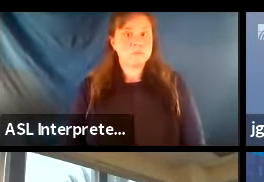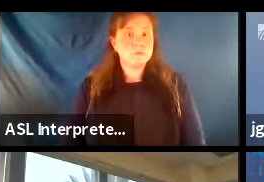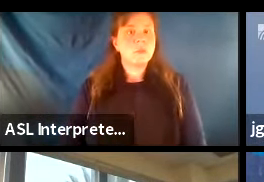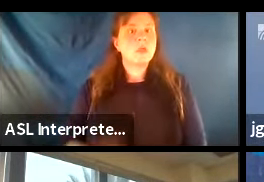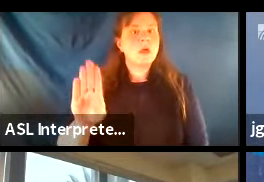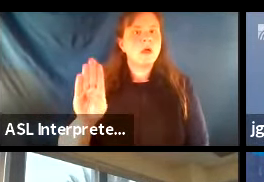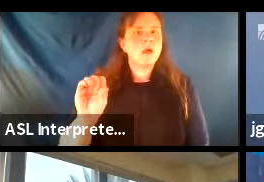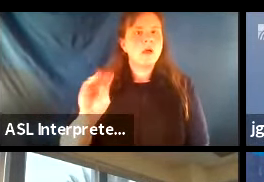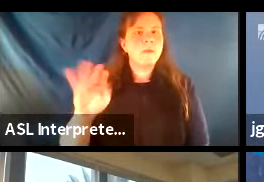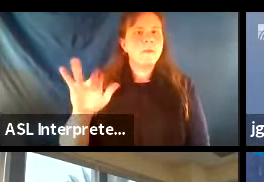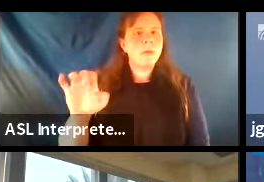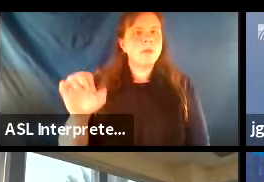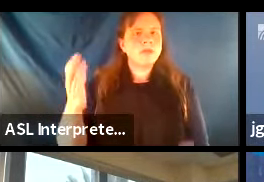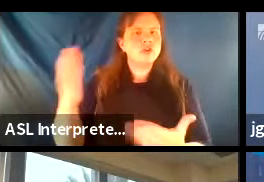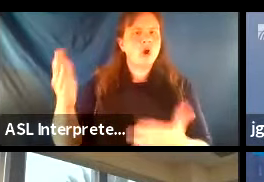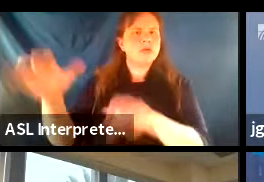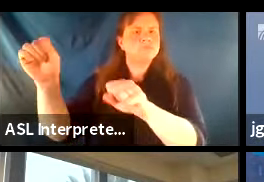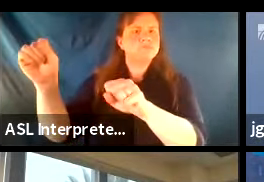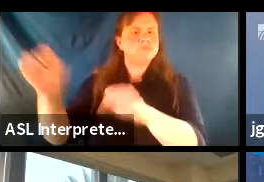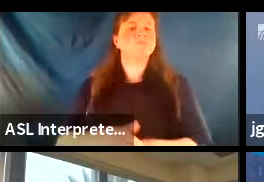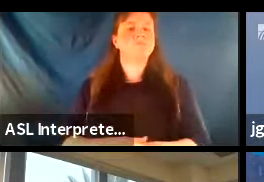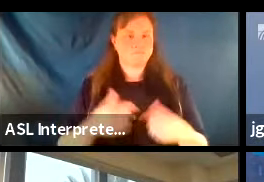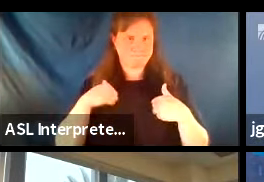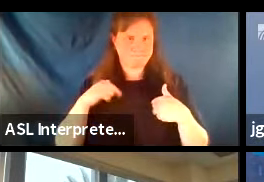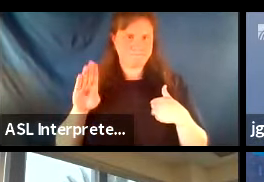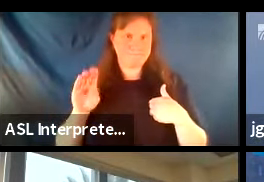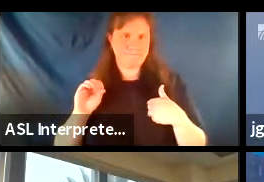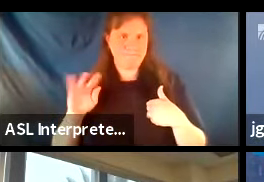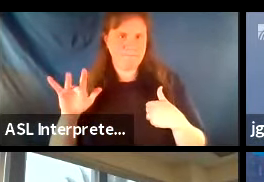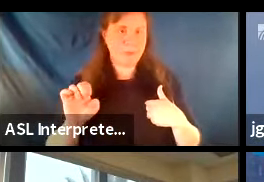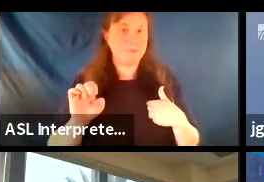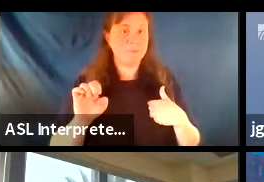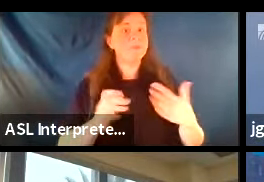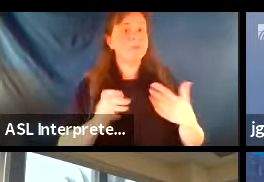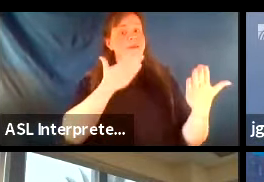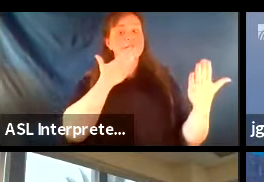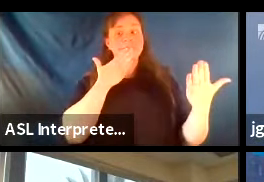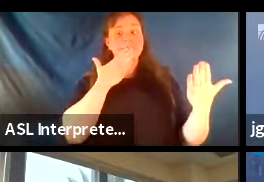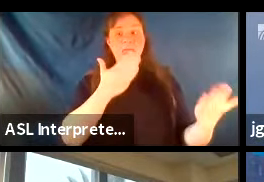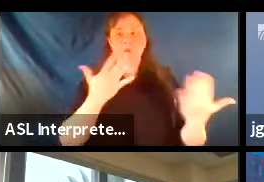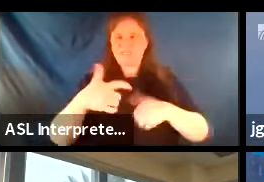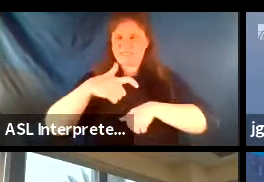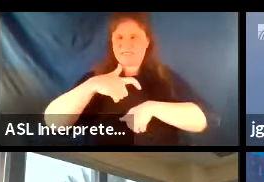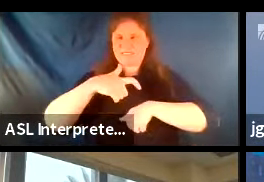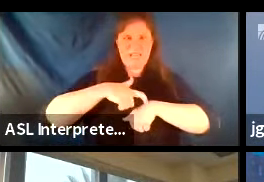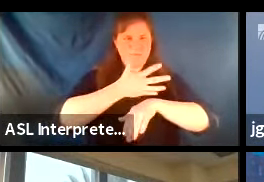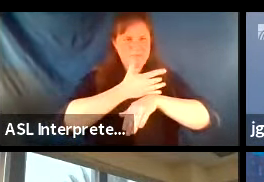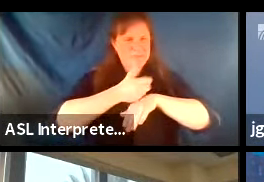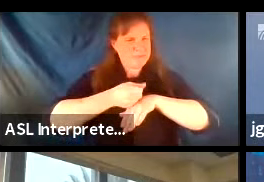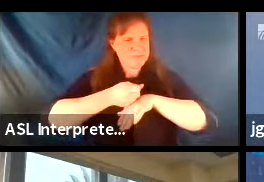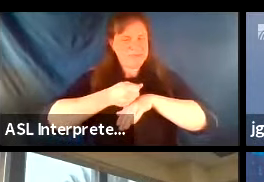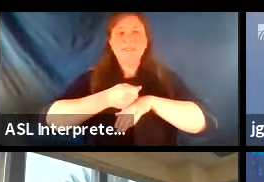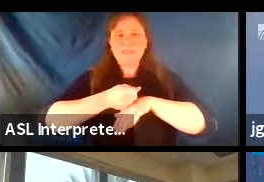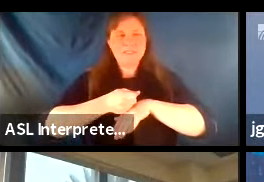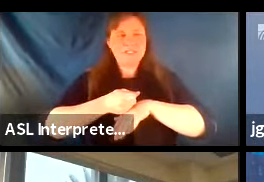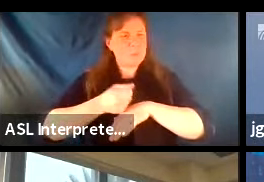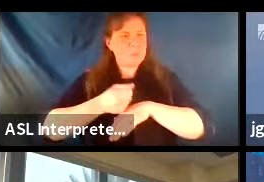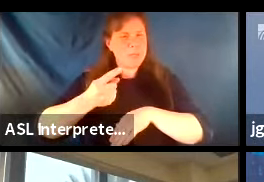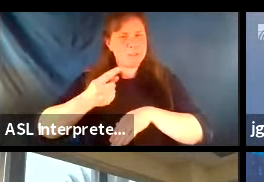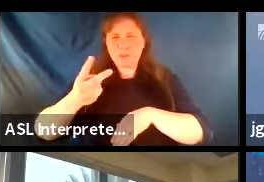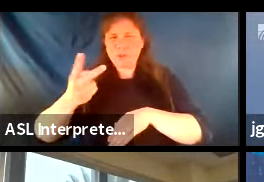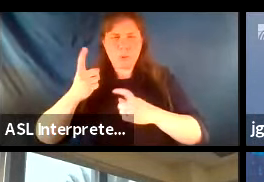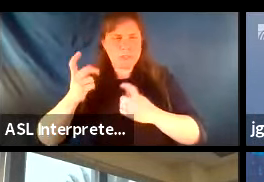facilitate. Okay, thank you, Erica. We are running up against the clock, so we're only going to have time for a couple of questions in this section.